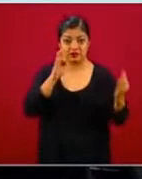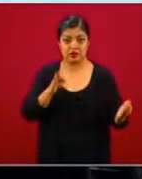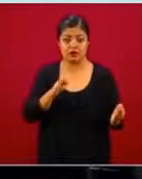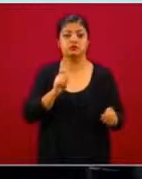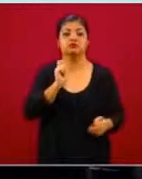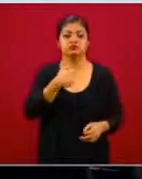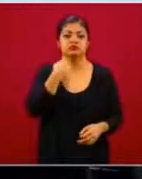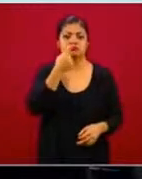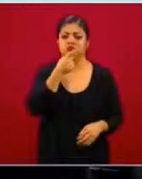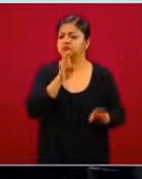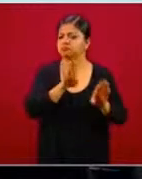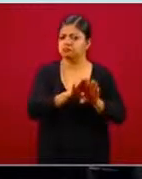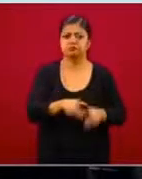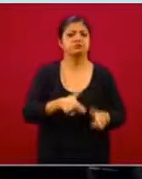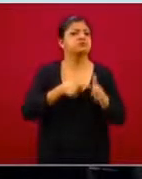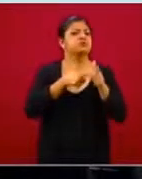so